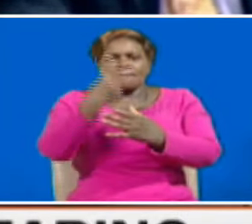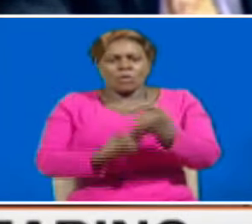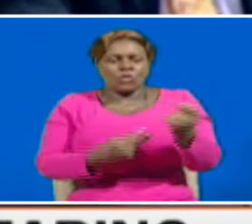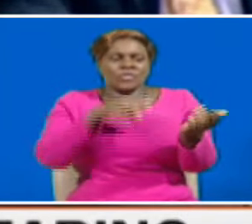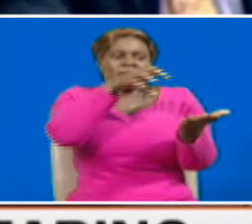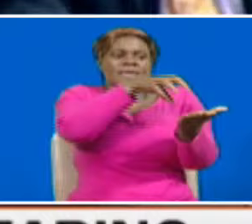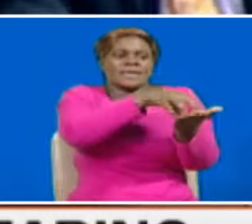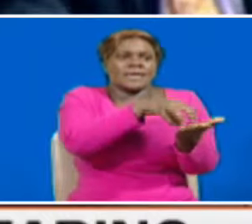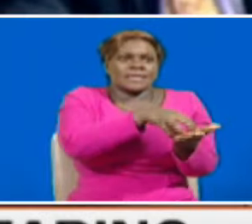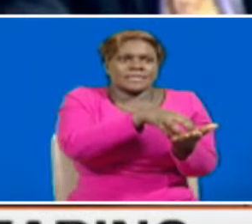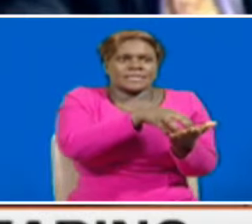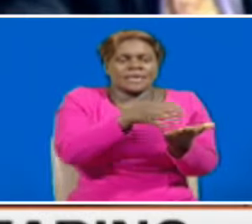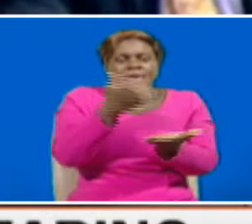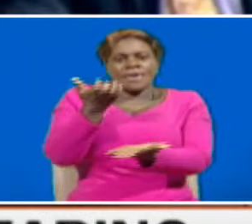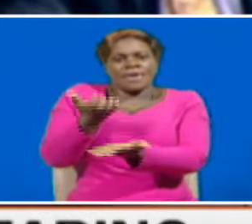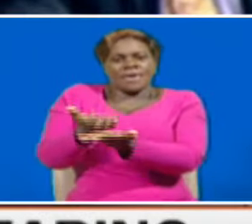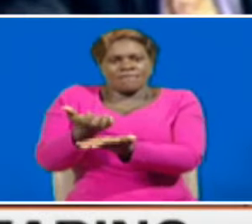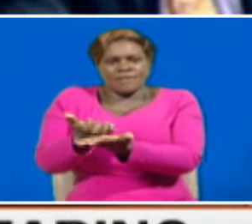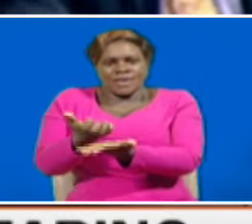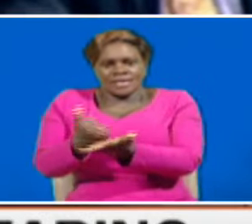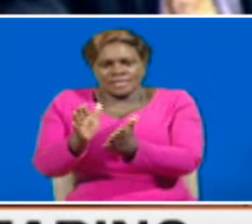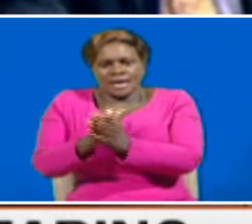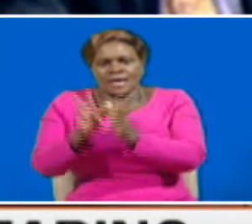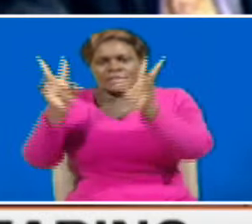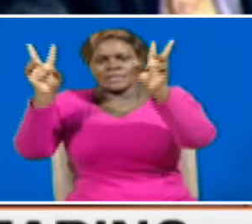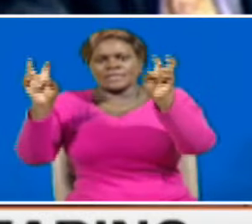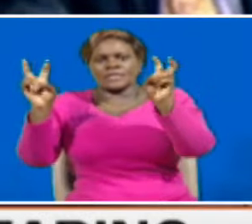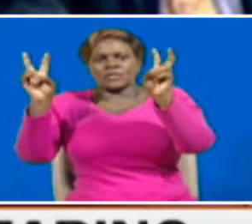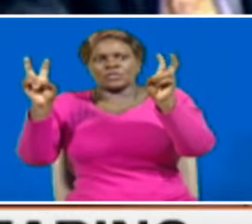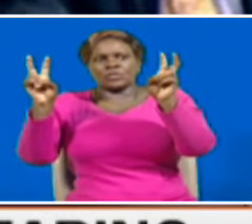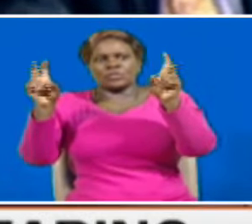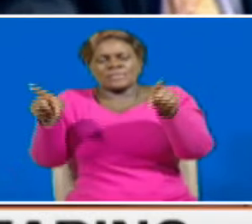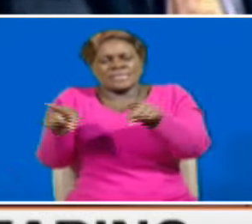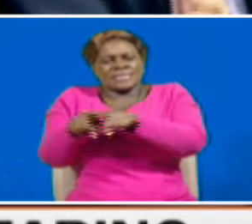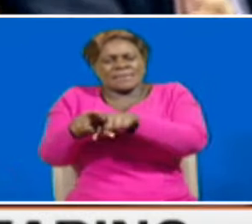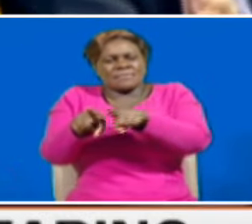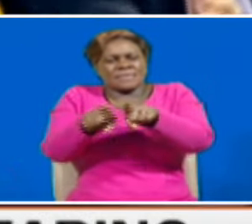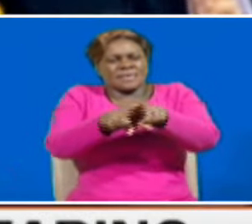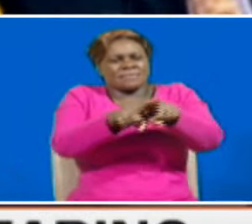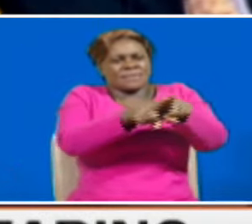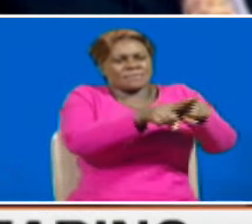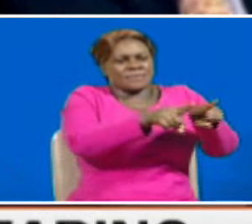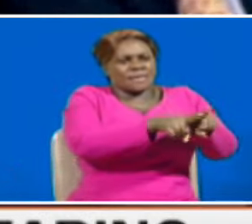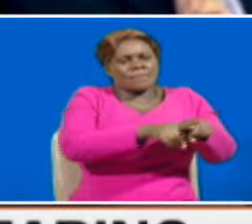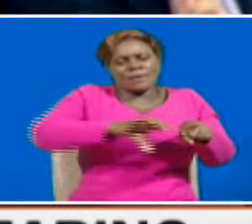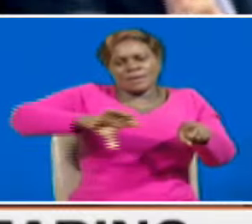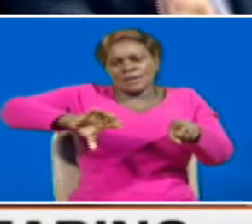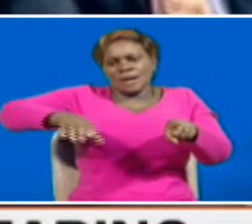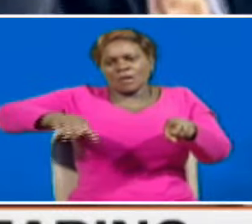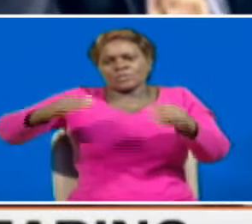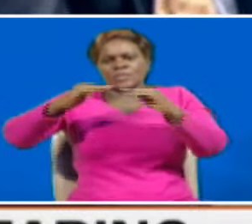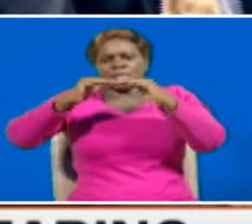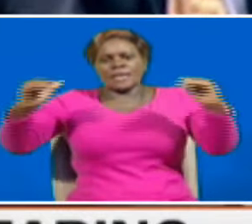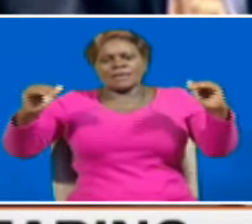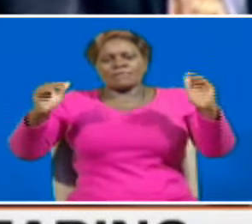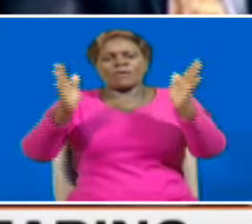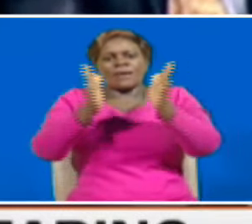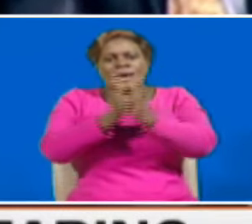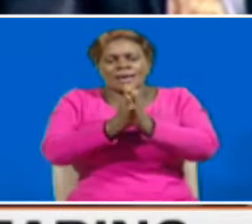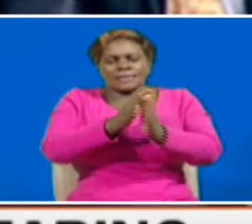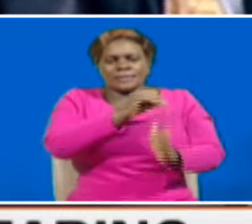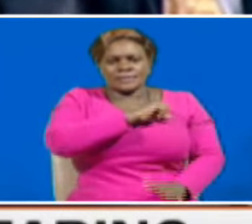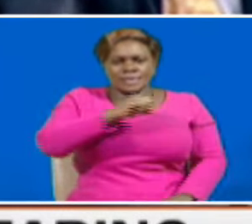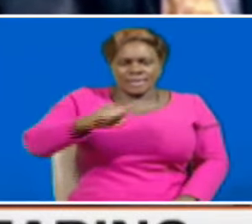case, the evidence, and the issues should remain the same at the county assembly and at this